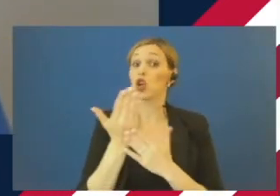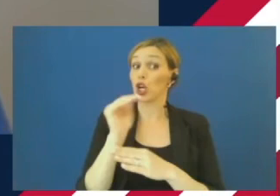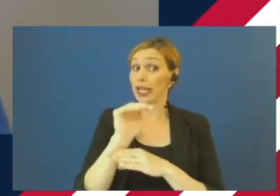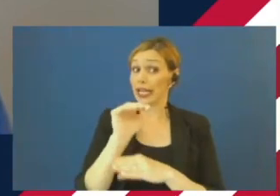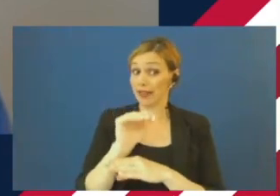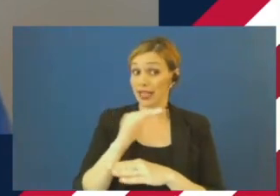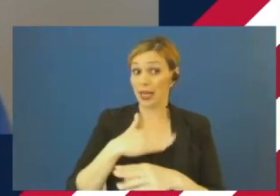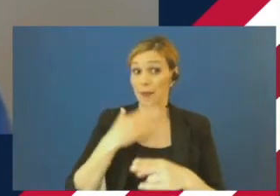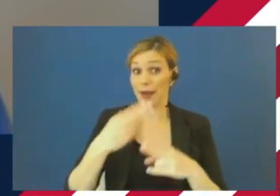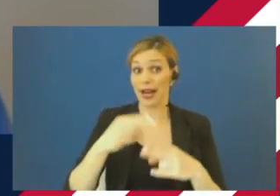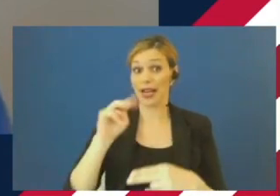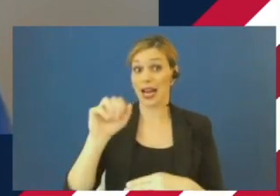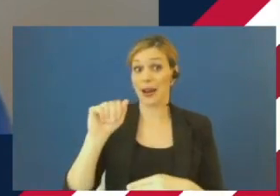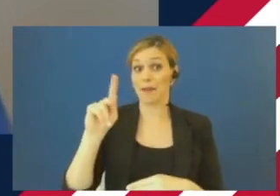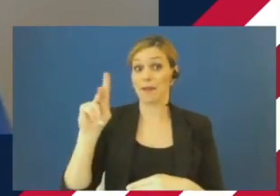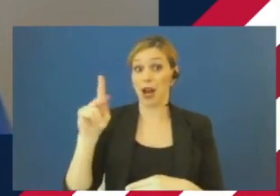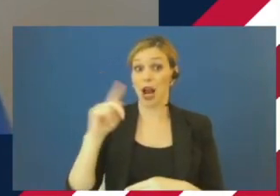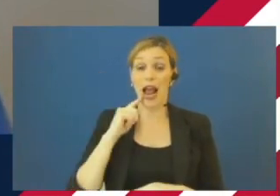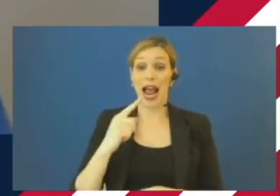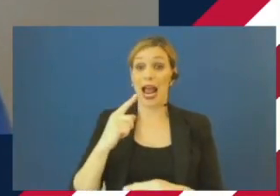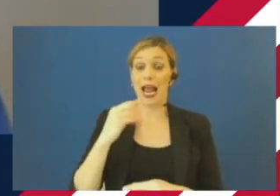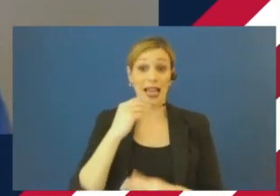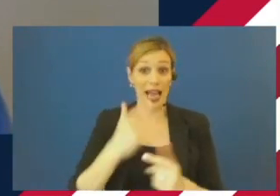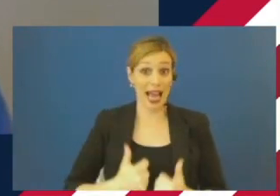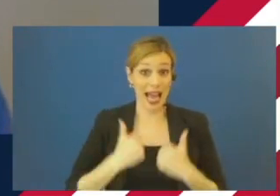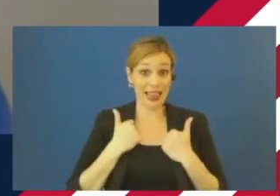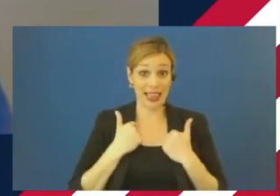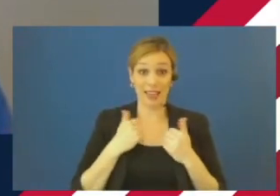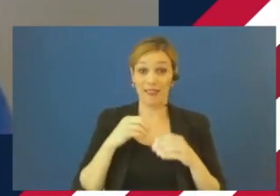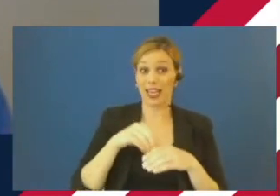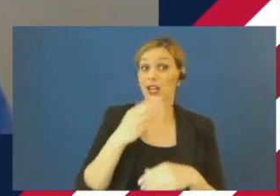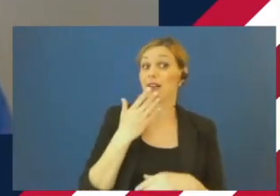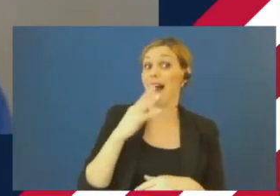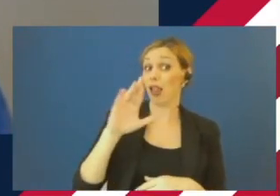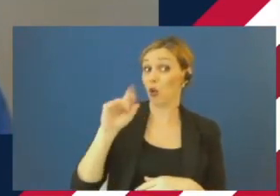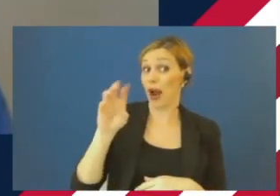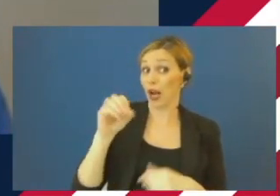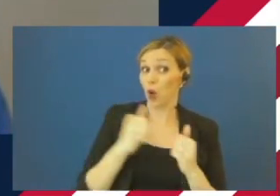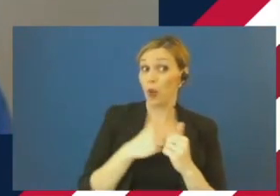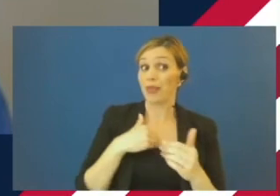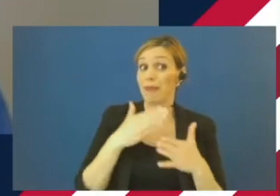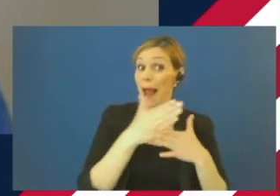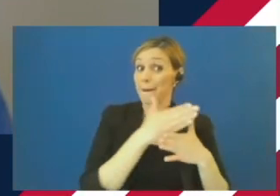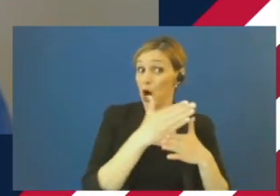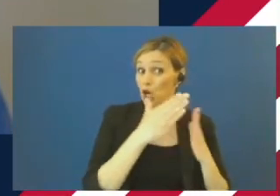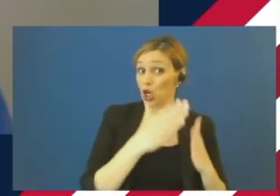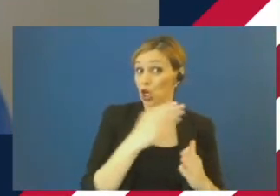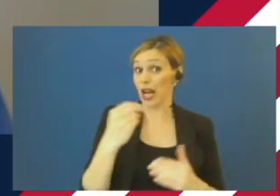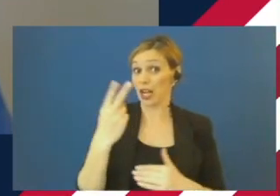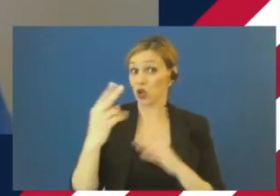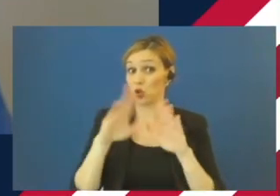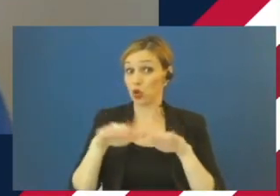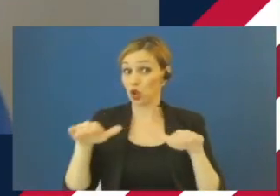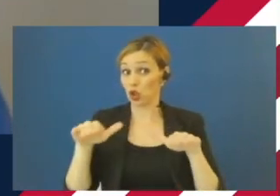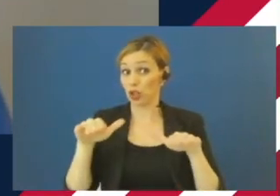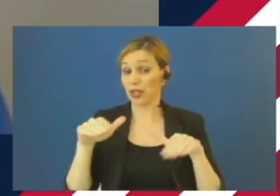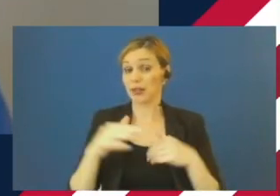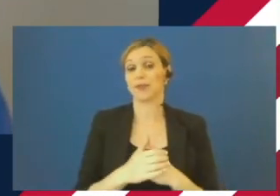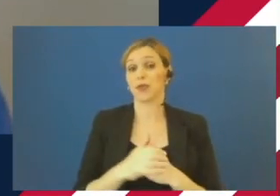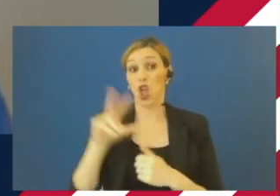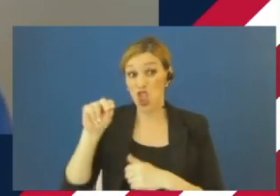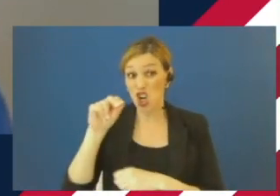resident of Boulder, Colorado, with my partner and 2 children after spending 30 years in Washington, D.C. I'm speaking in my